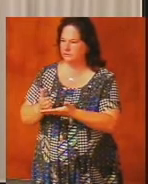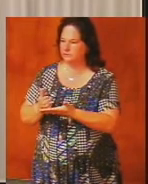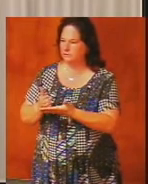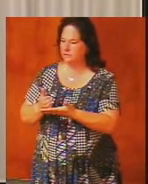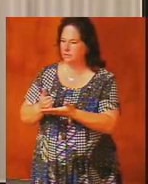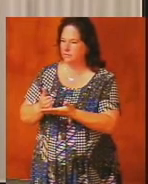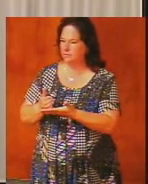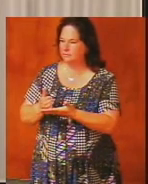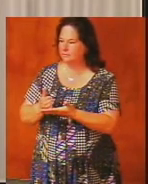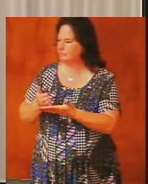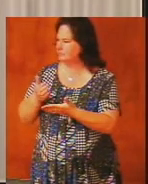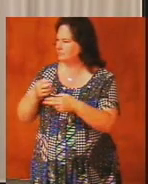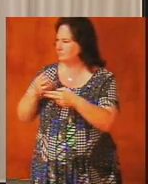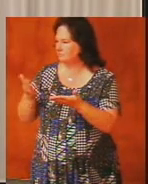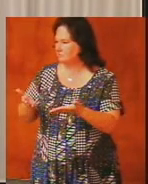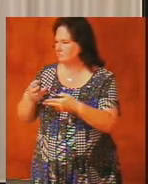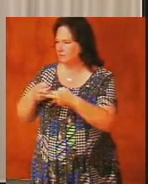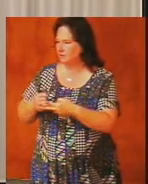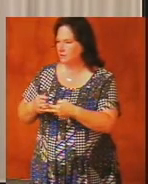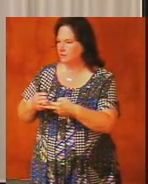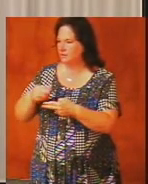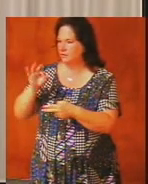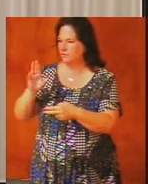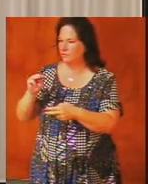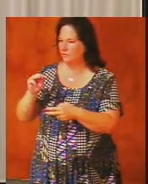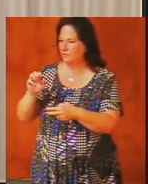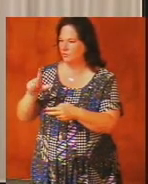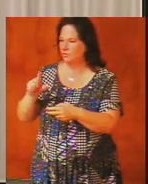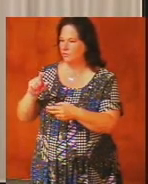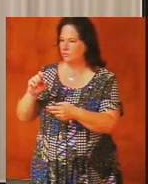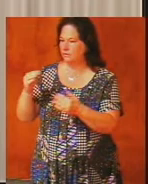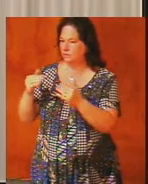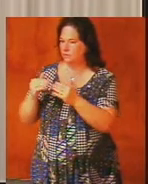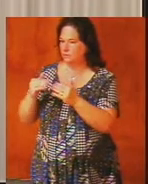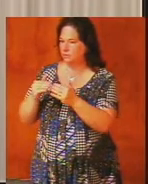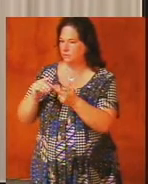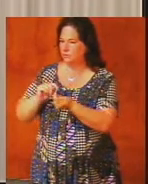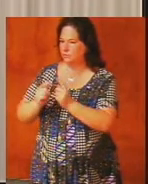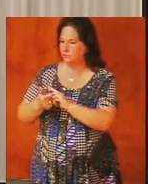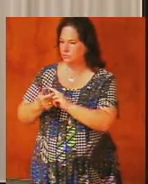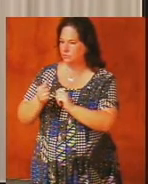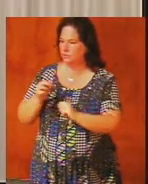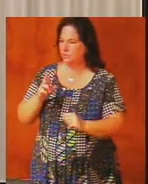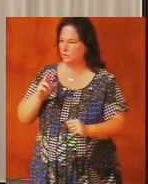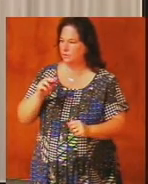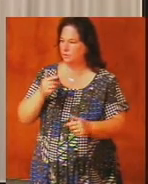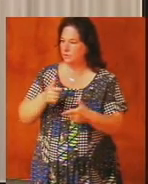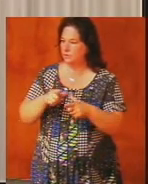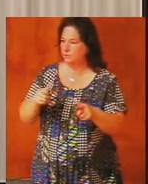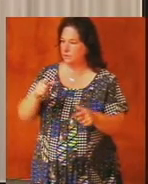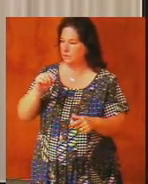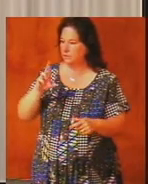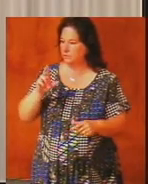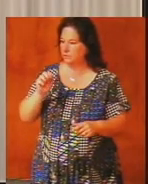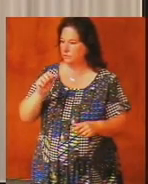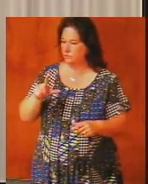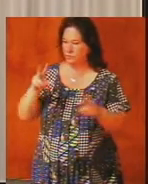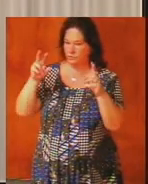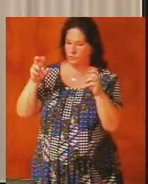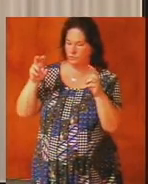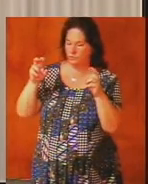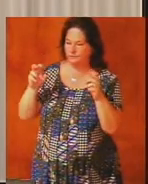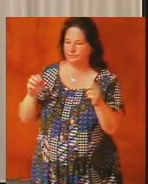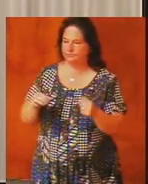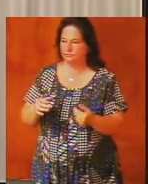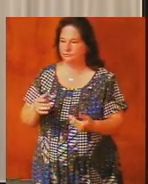are what they call formally equivalent translations or literal. Notice that word's in quotation marks. In other